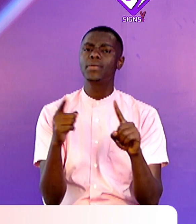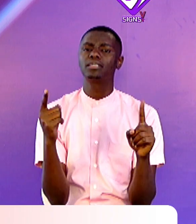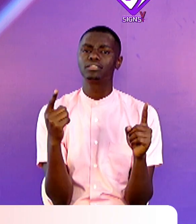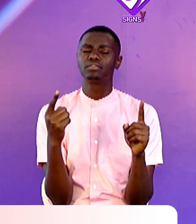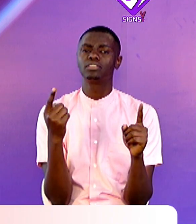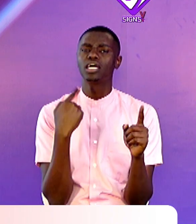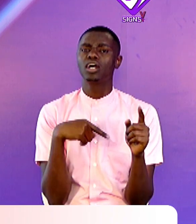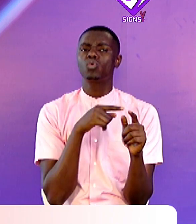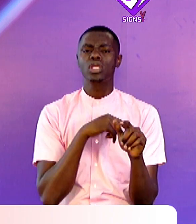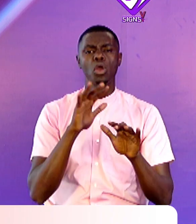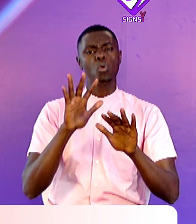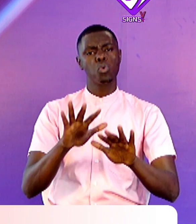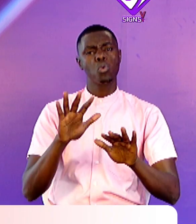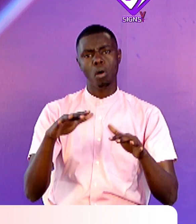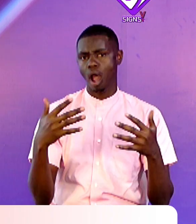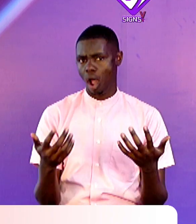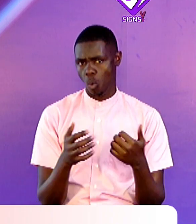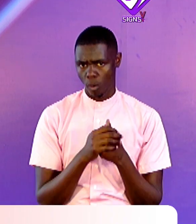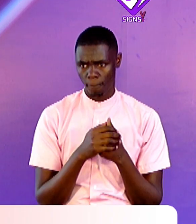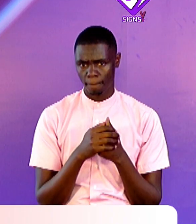come down with a gate?